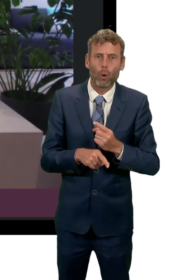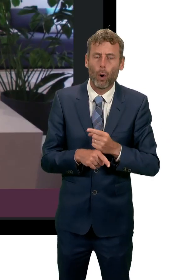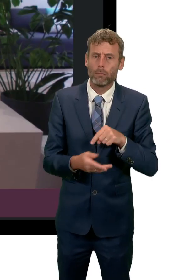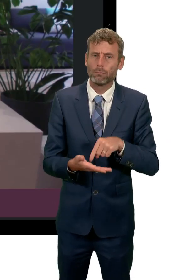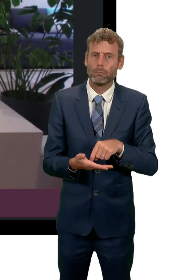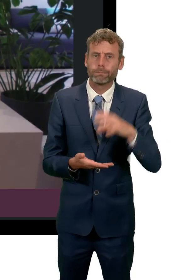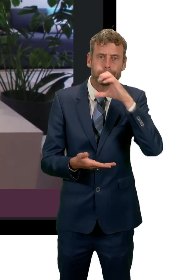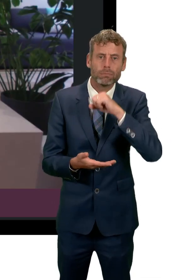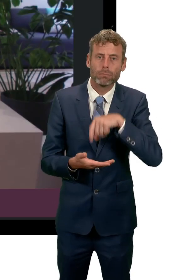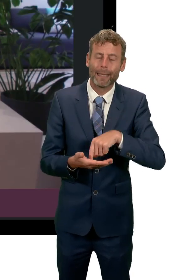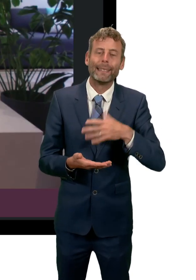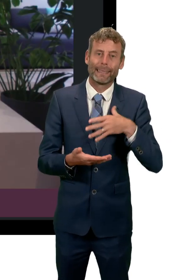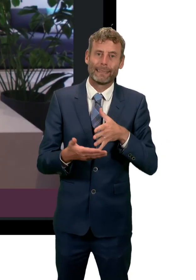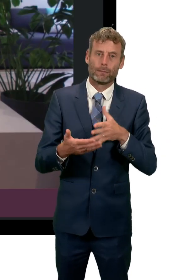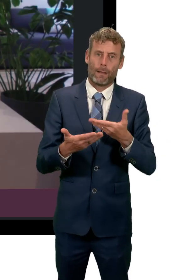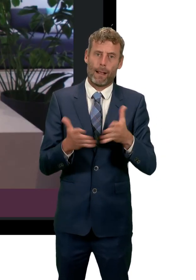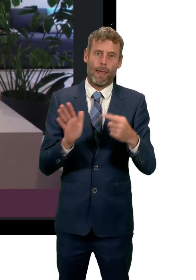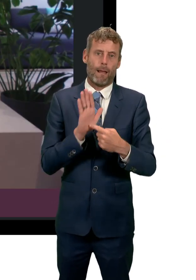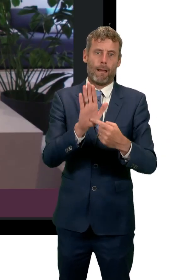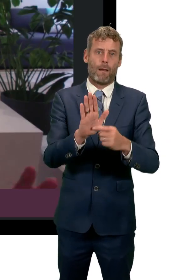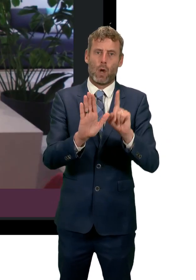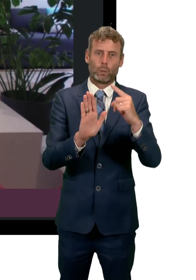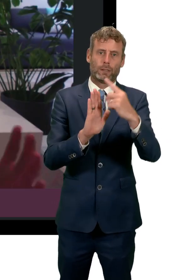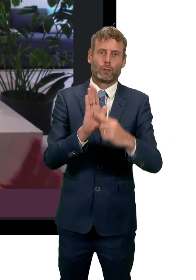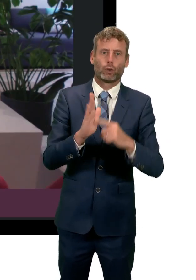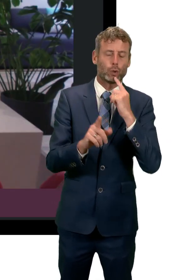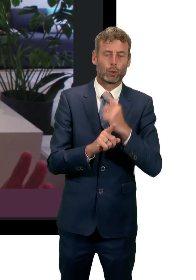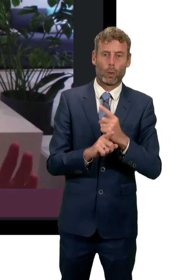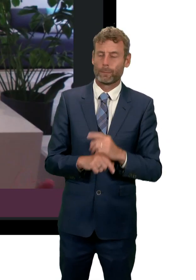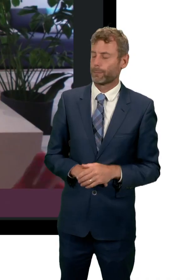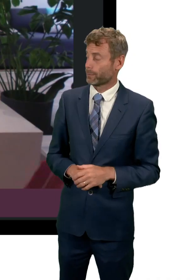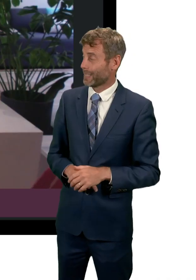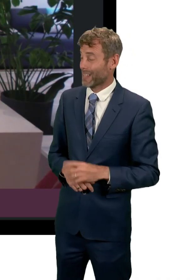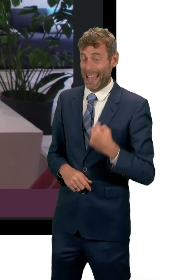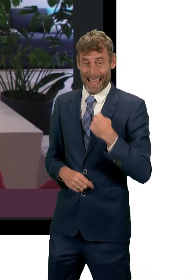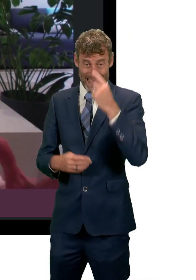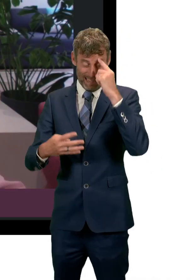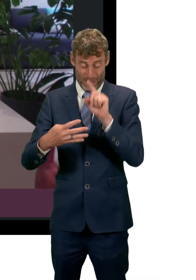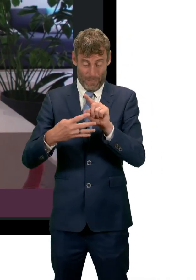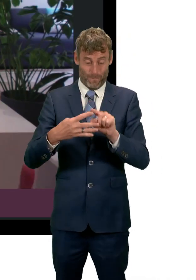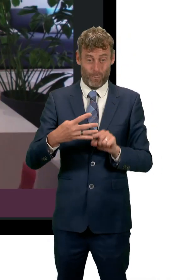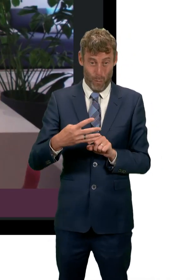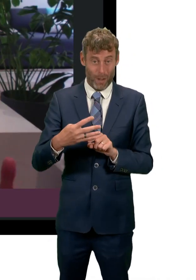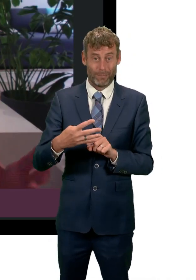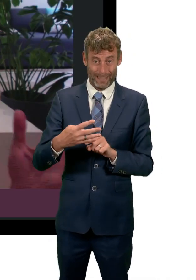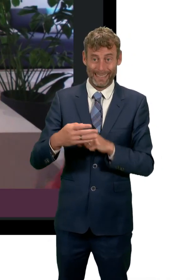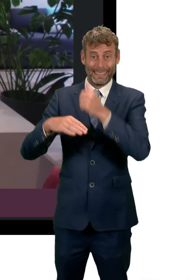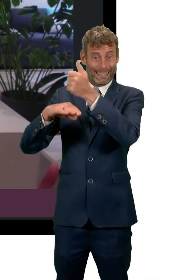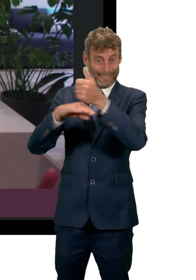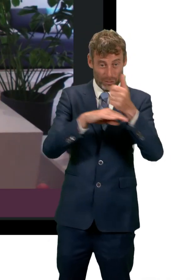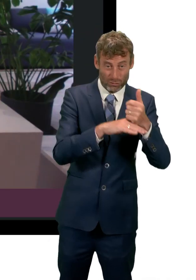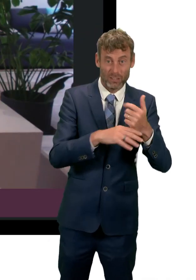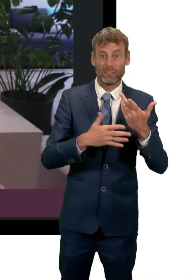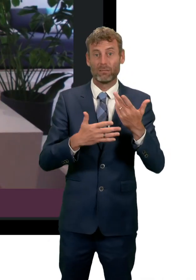action, conveniently started with IN, can actually start to regulate and improve the